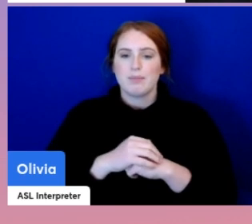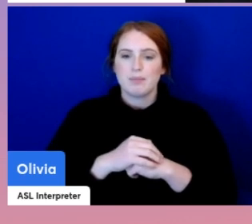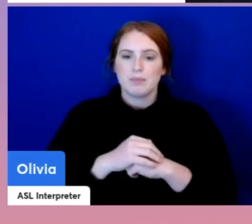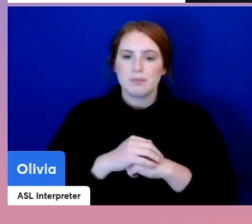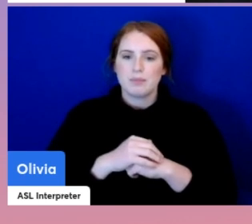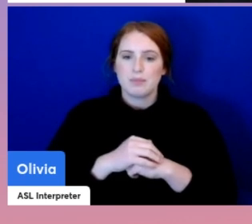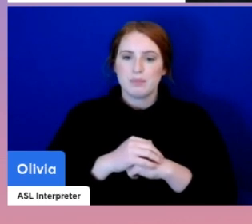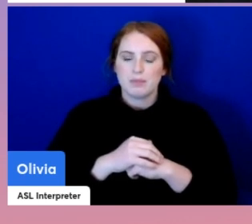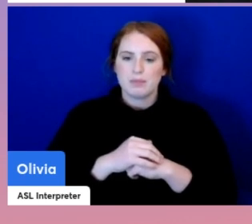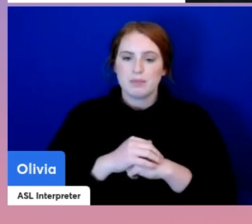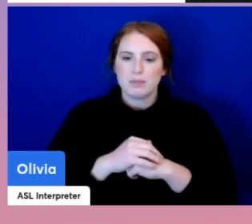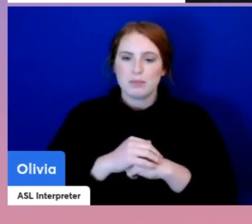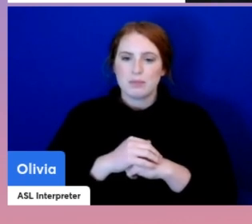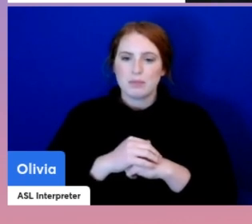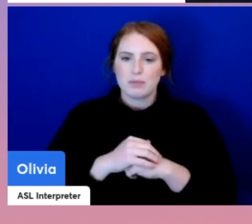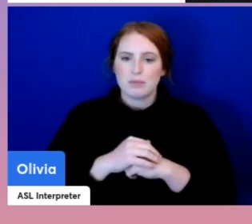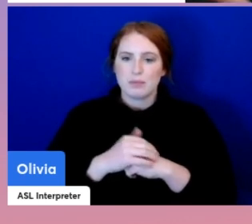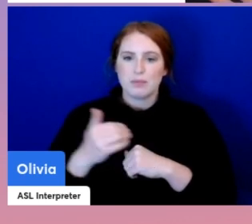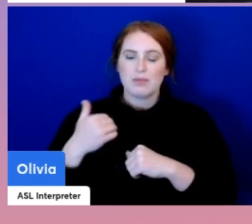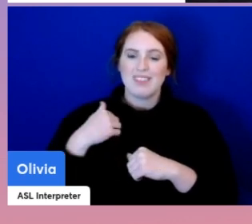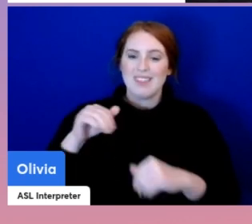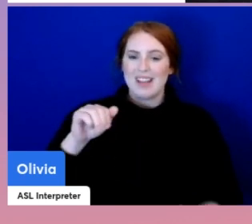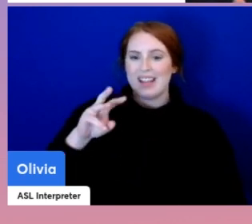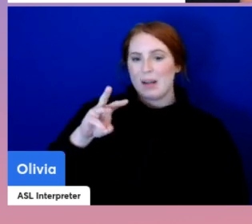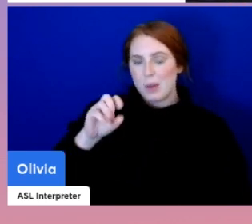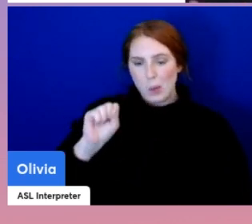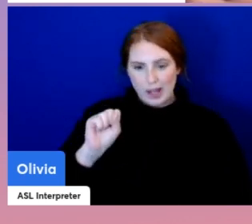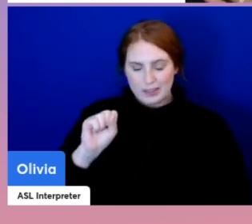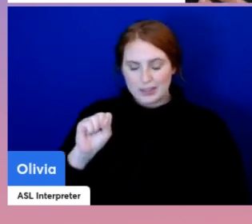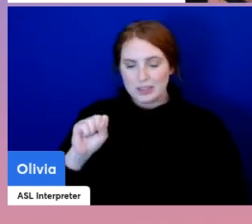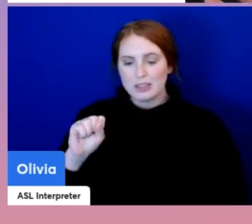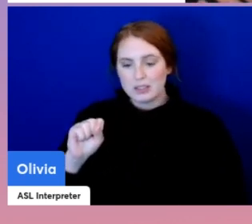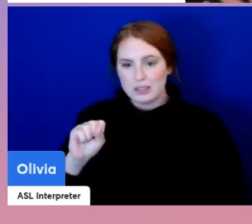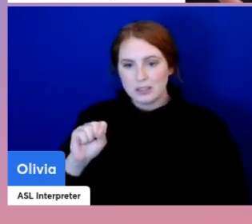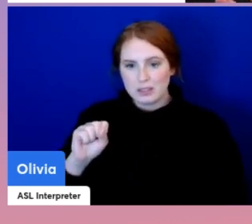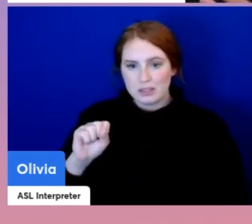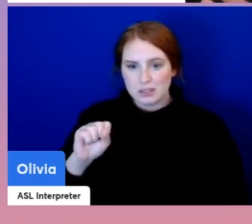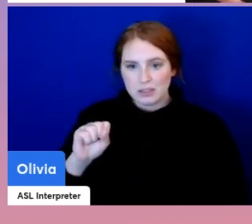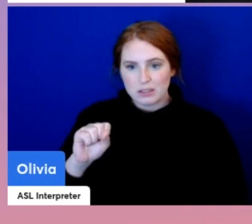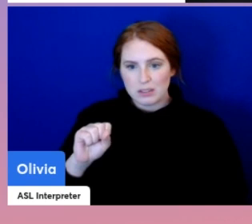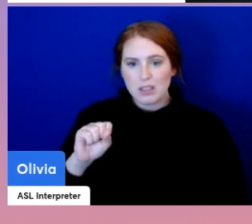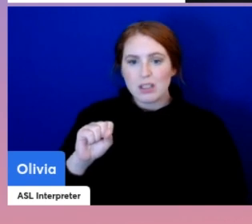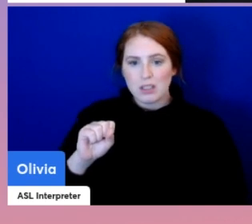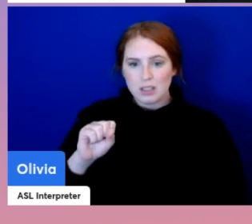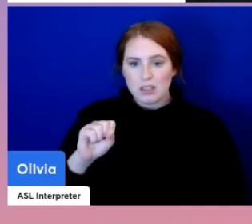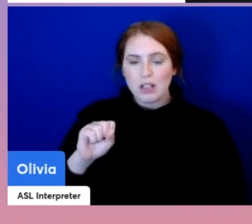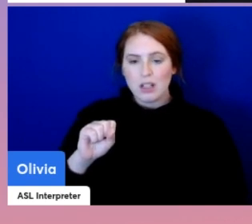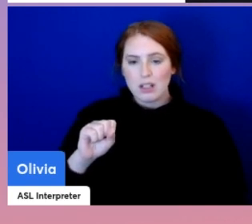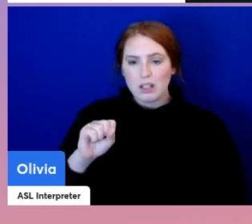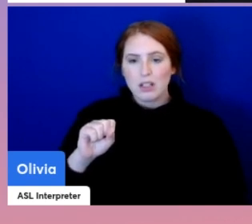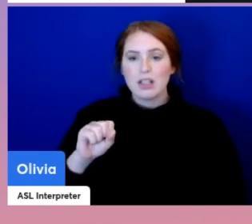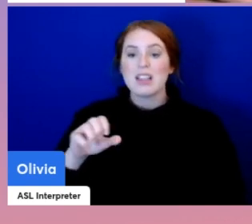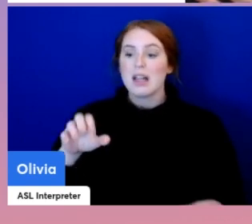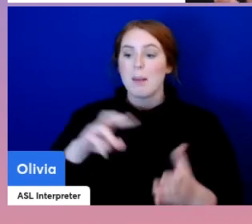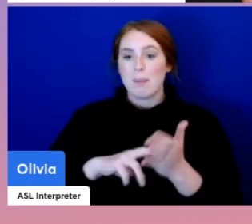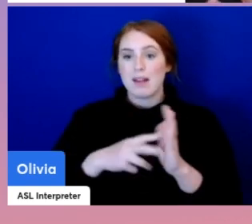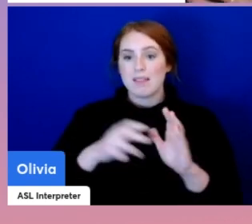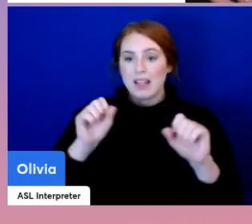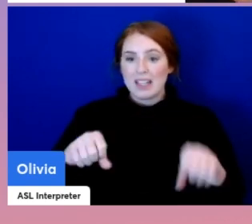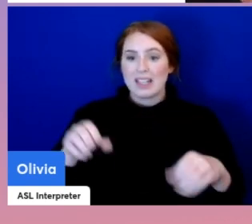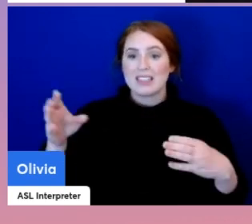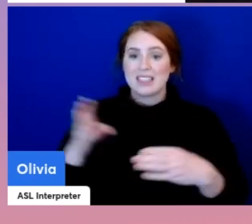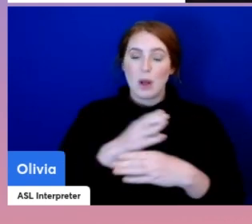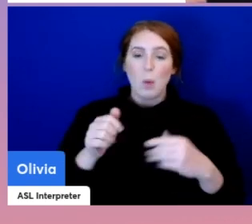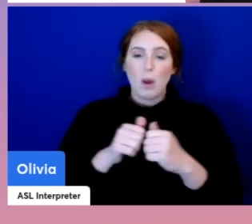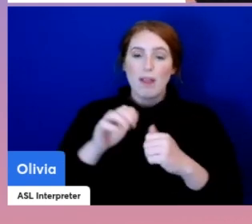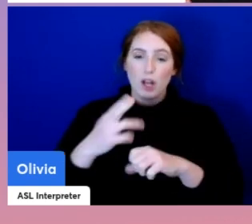serverless technologies on AWS, such as Lambda and DynamoDB, that will allow them to scale with their user base. Finally, they've